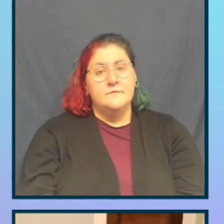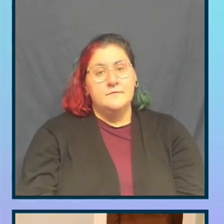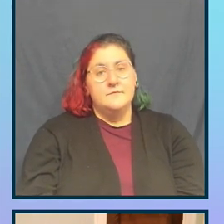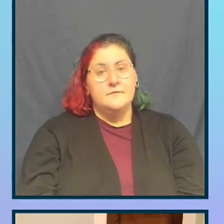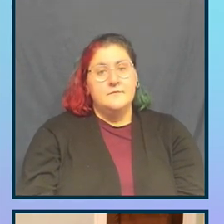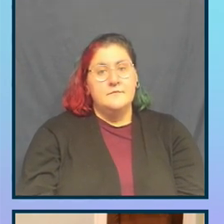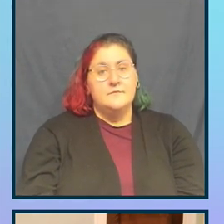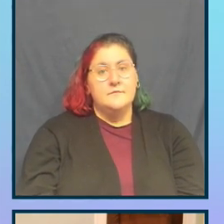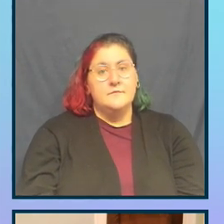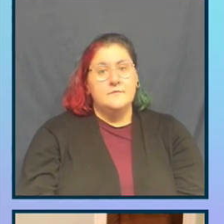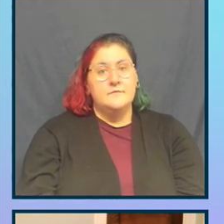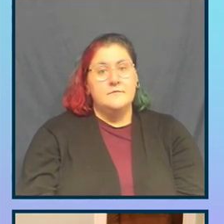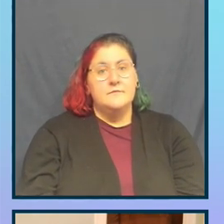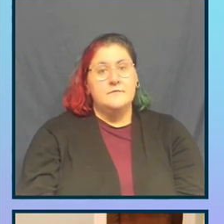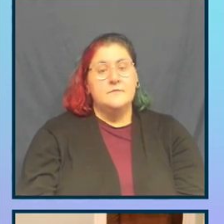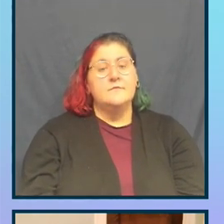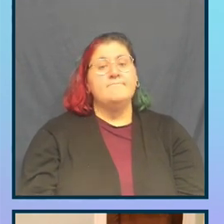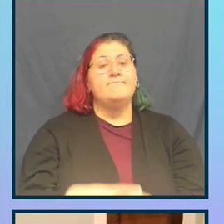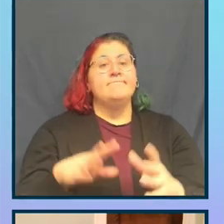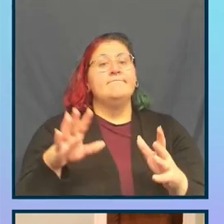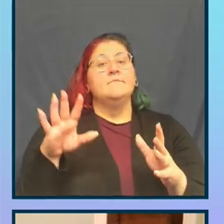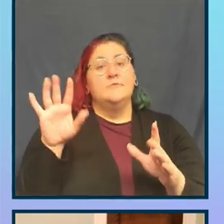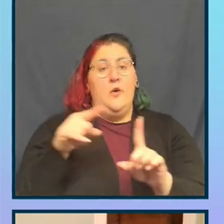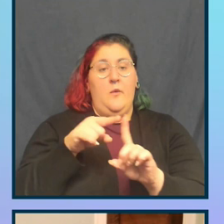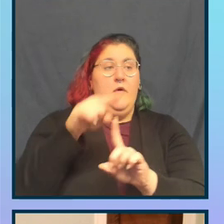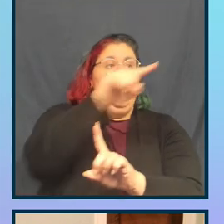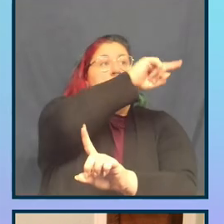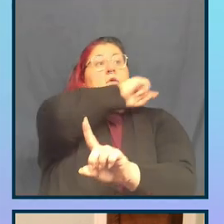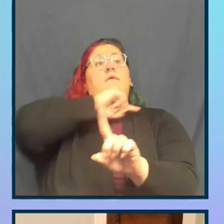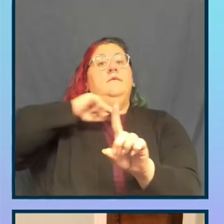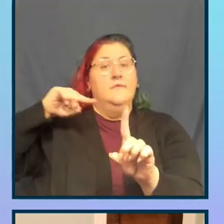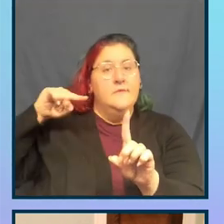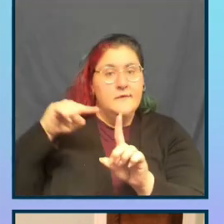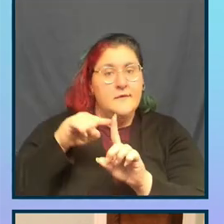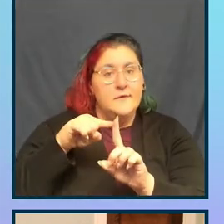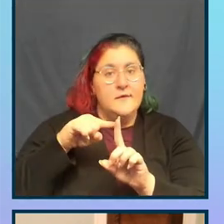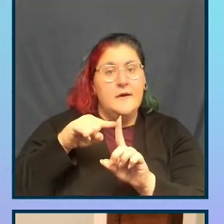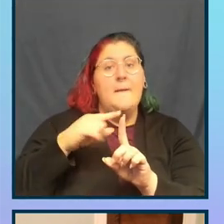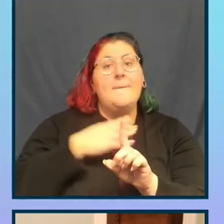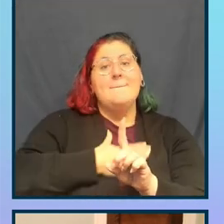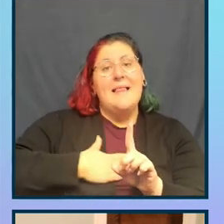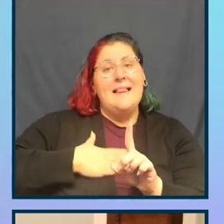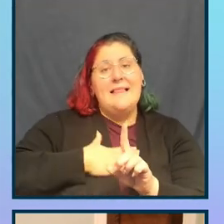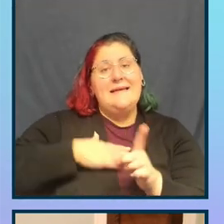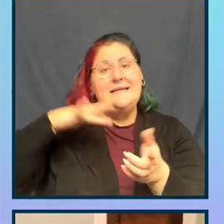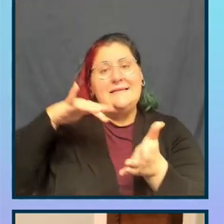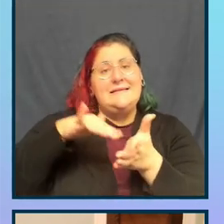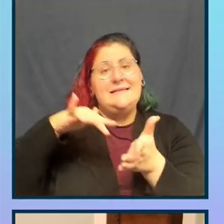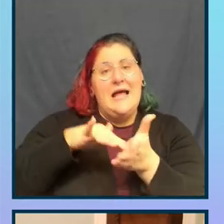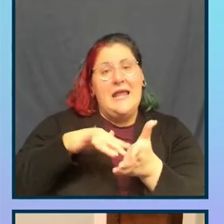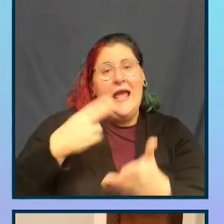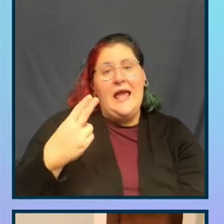To kind of close that full circle, please study the HTML spec. This is only a 40-minute lecture. I have barely scratched